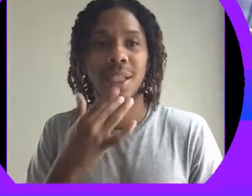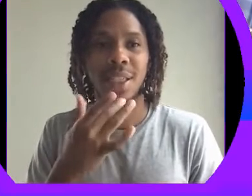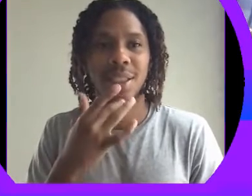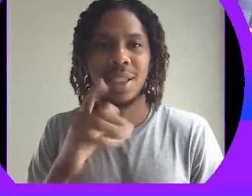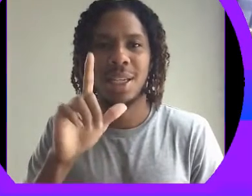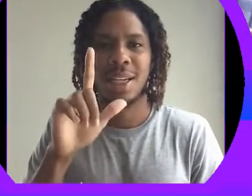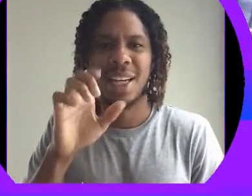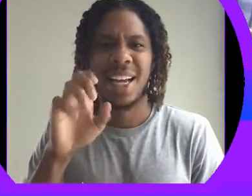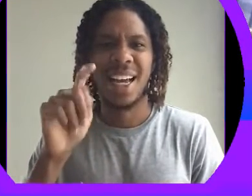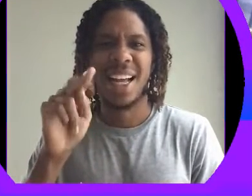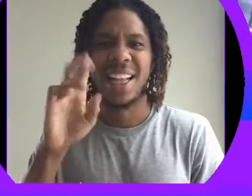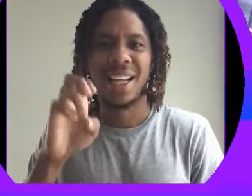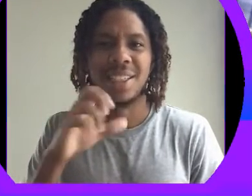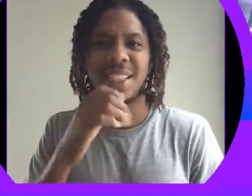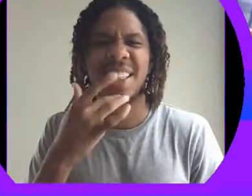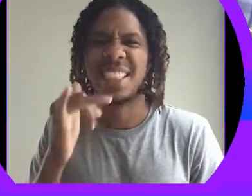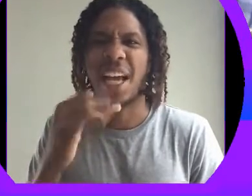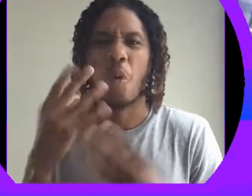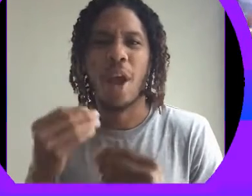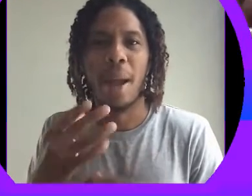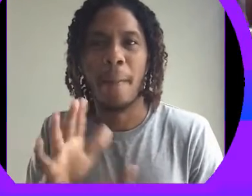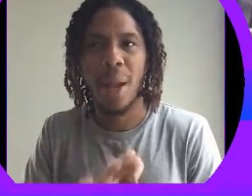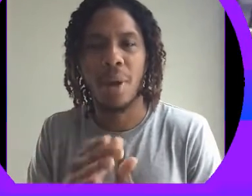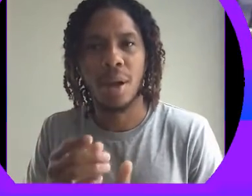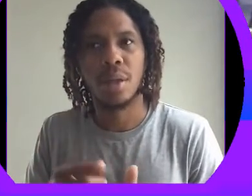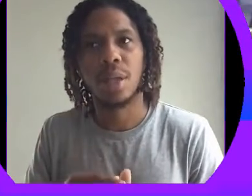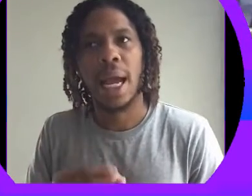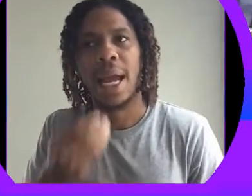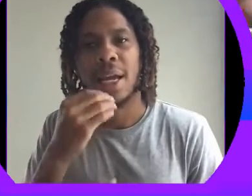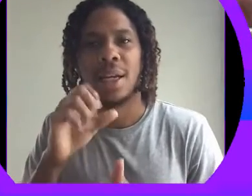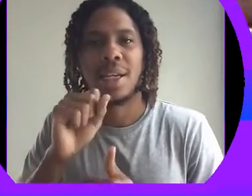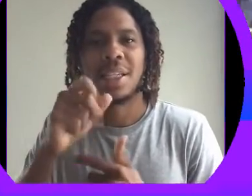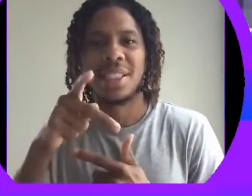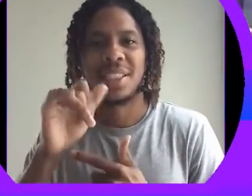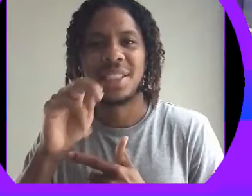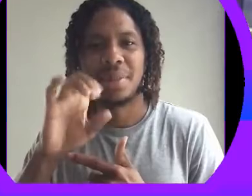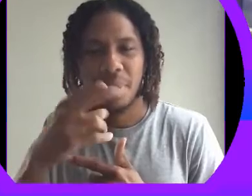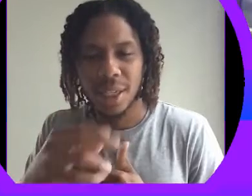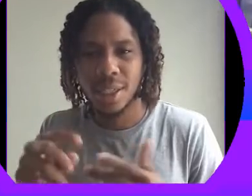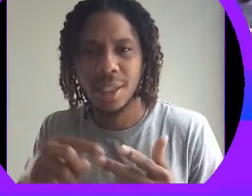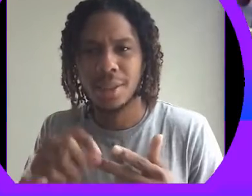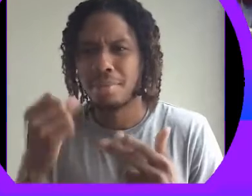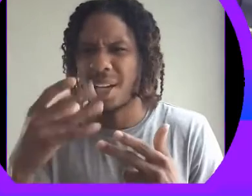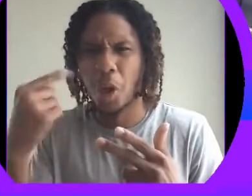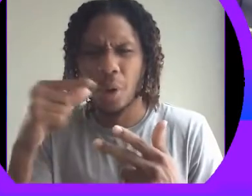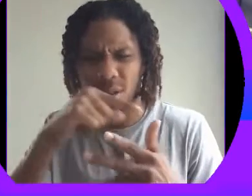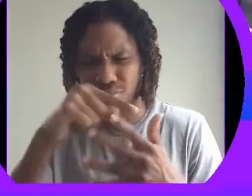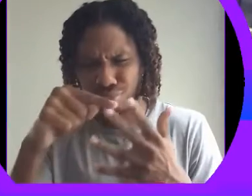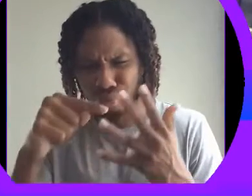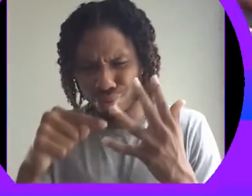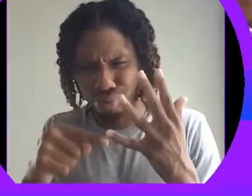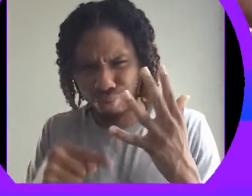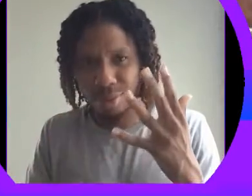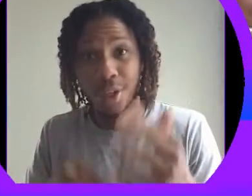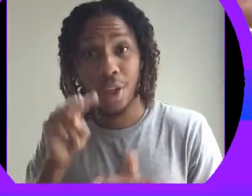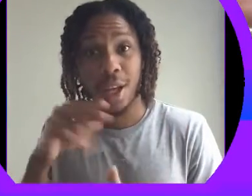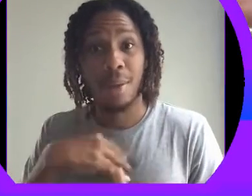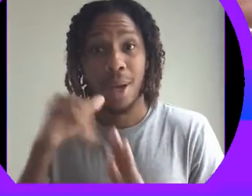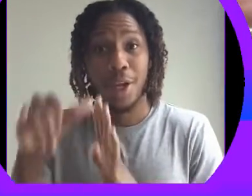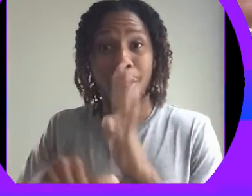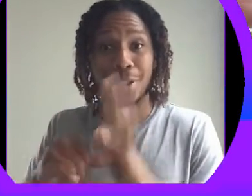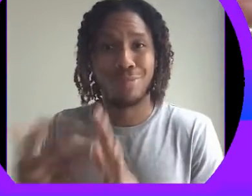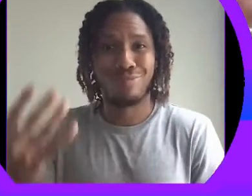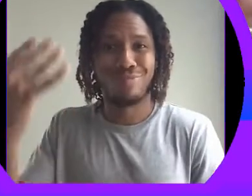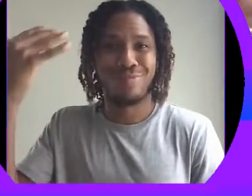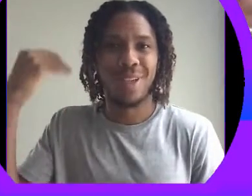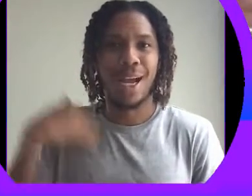lettuce that didn't taste like wet paper. I ate spinach. I ate so many green things. If you check out my YouTube, there's some